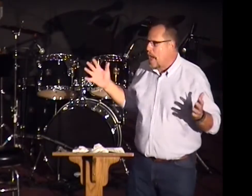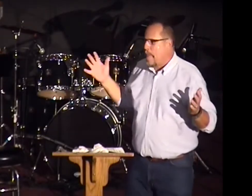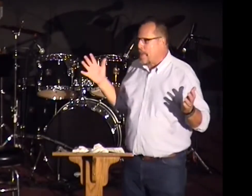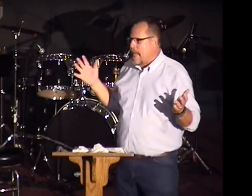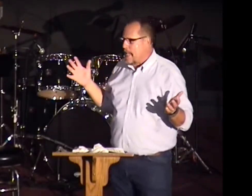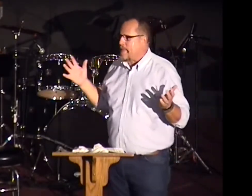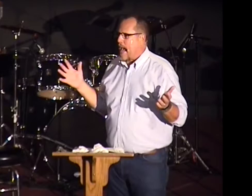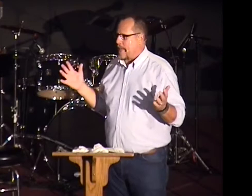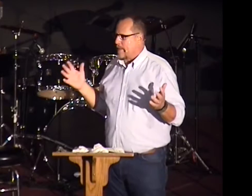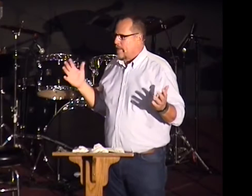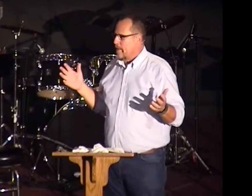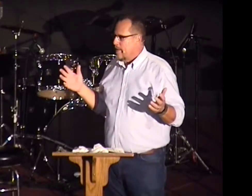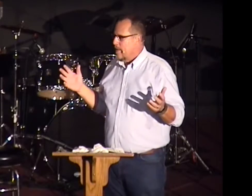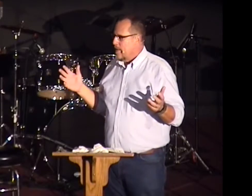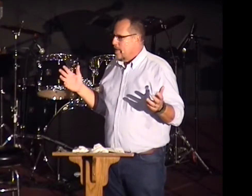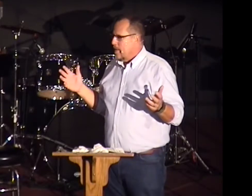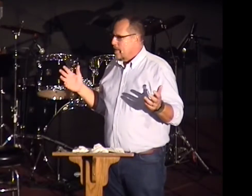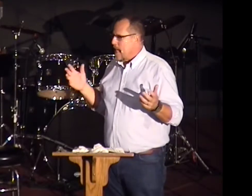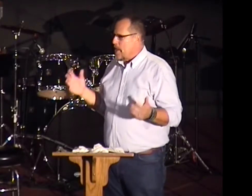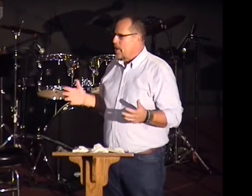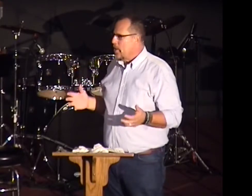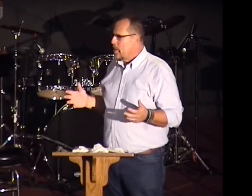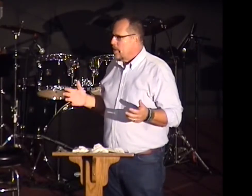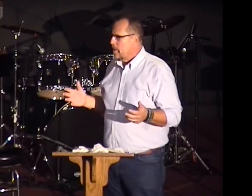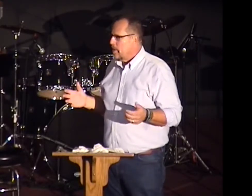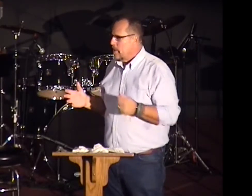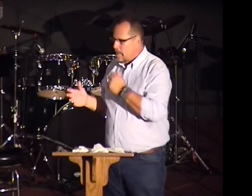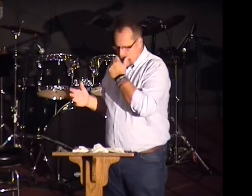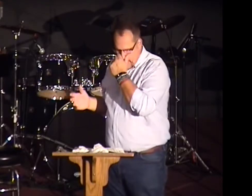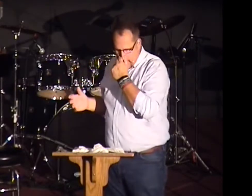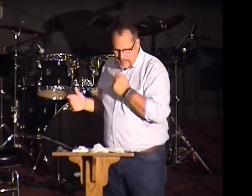can't comprehend that. Can you?